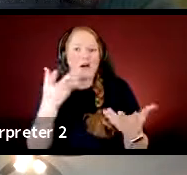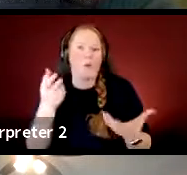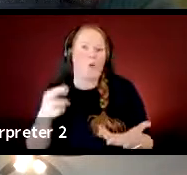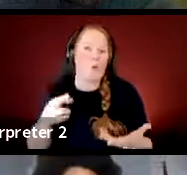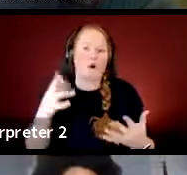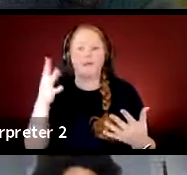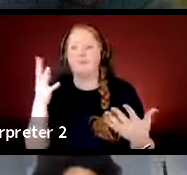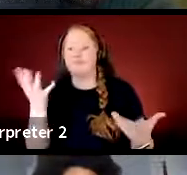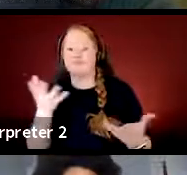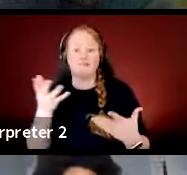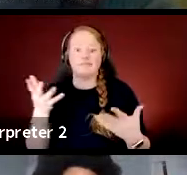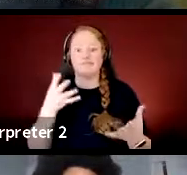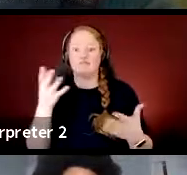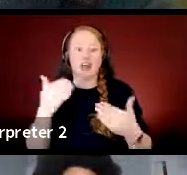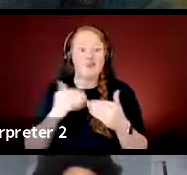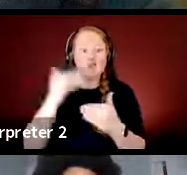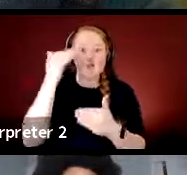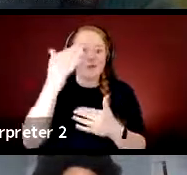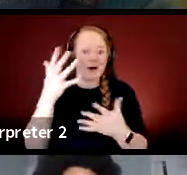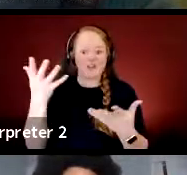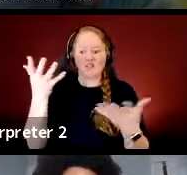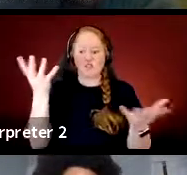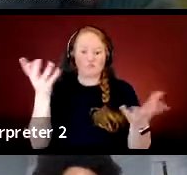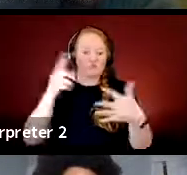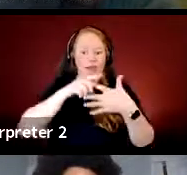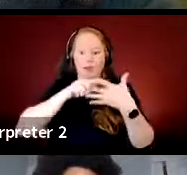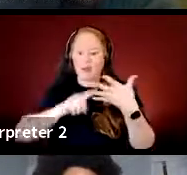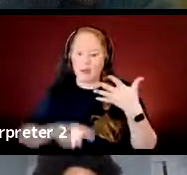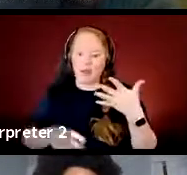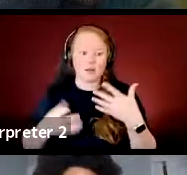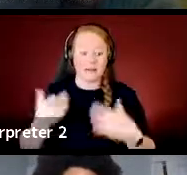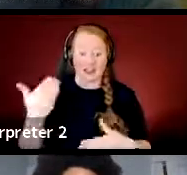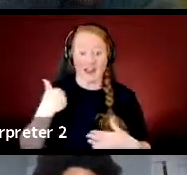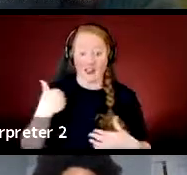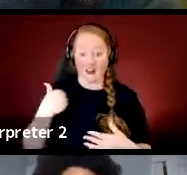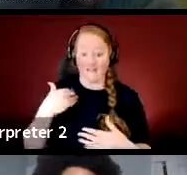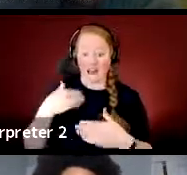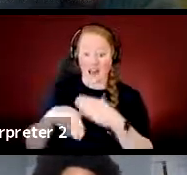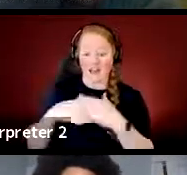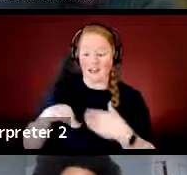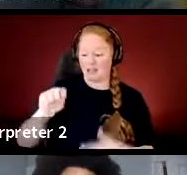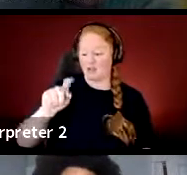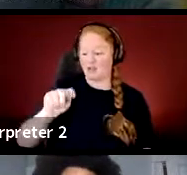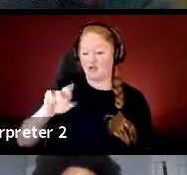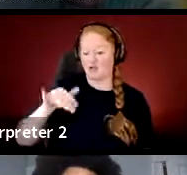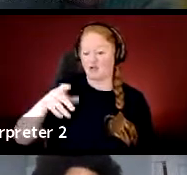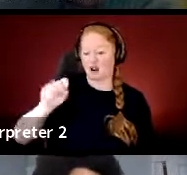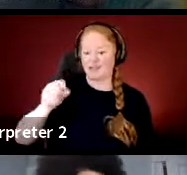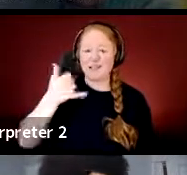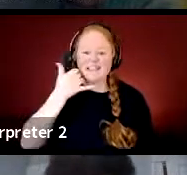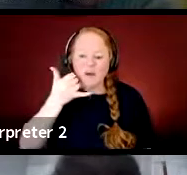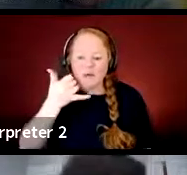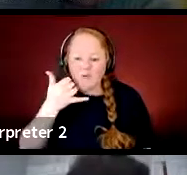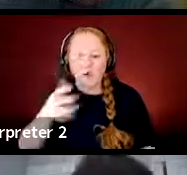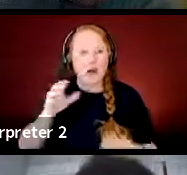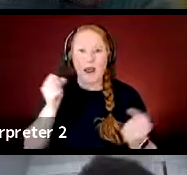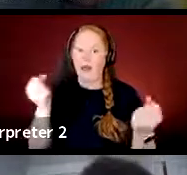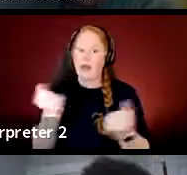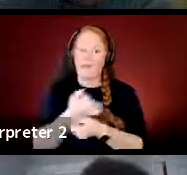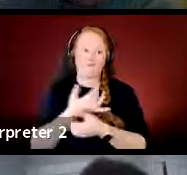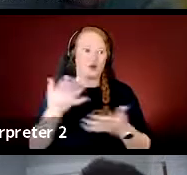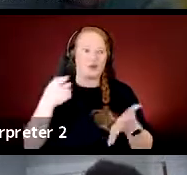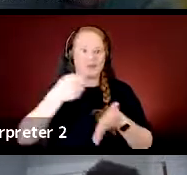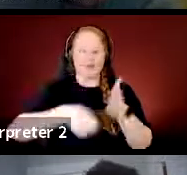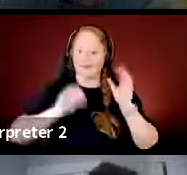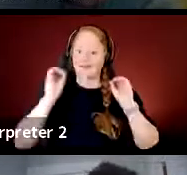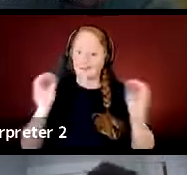that, they have the access to Stripes, which is a telephone text-based service. Everything is free. Everything is kind